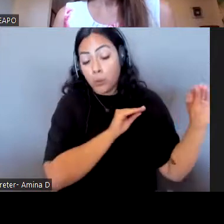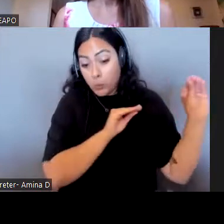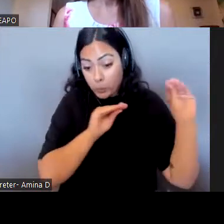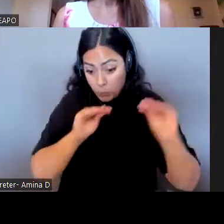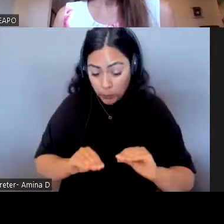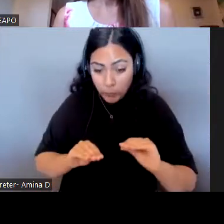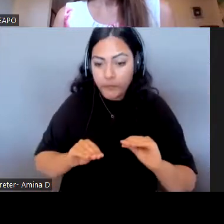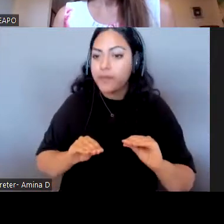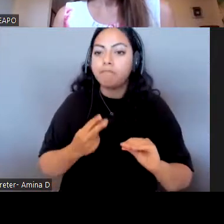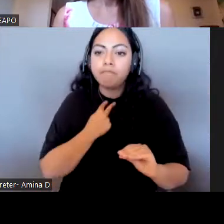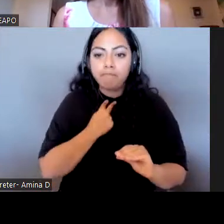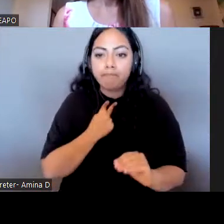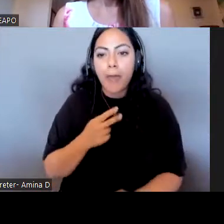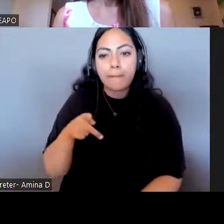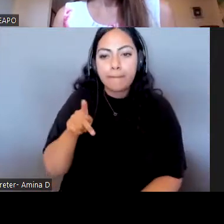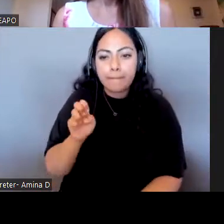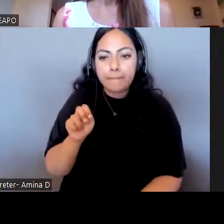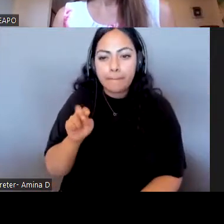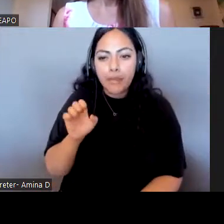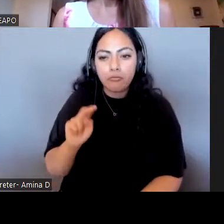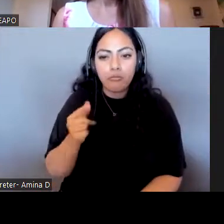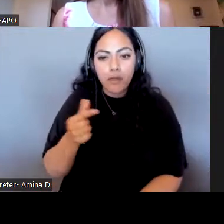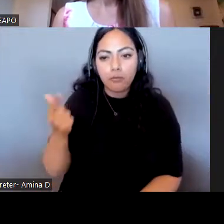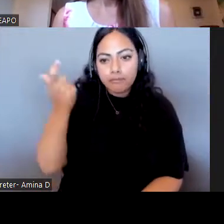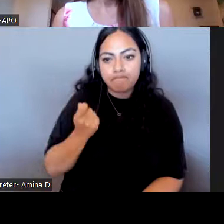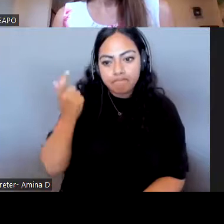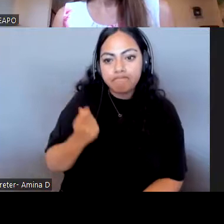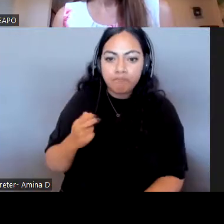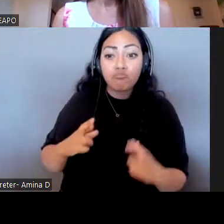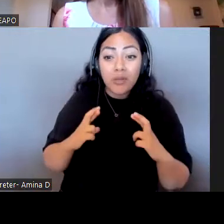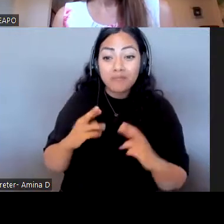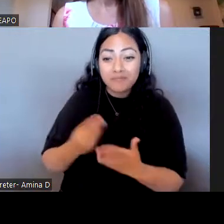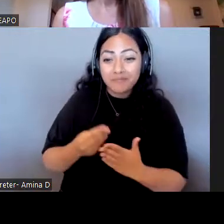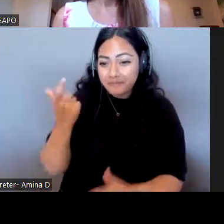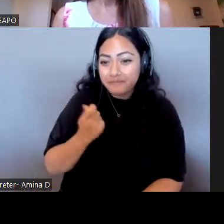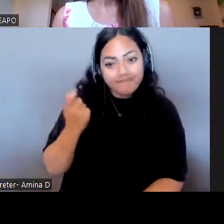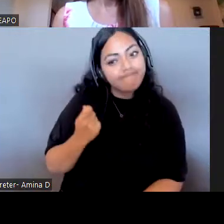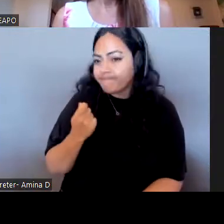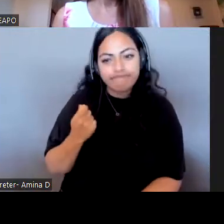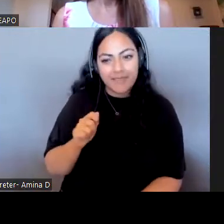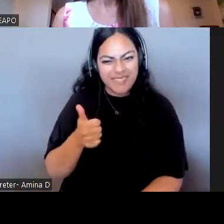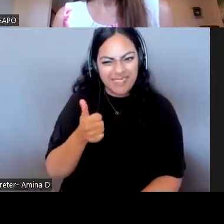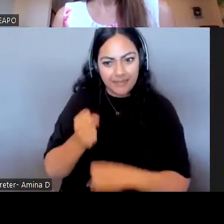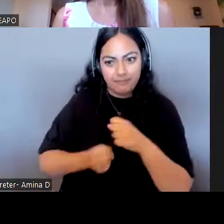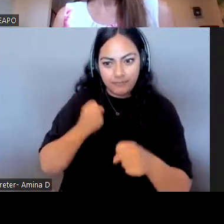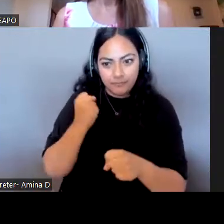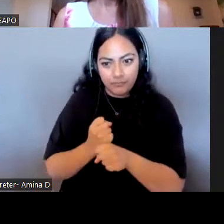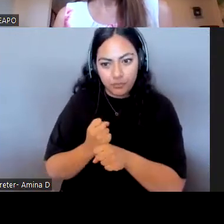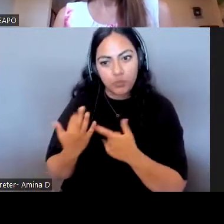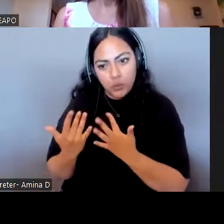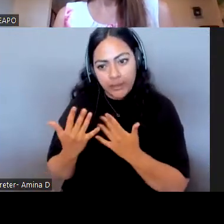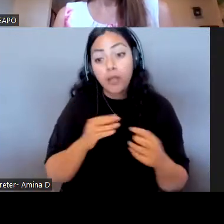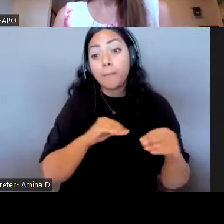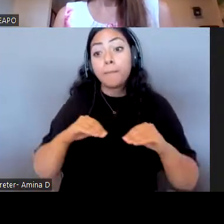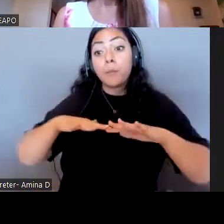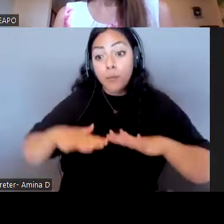access any pensions for at least 10 years since they moved. And both of these kind of create basically dependency